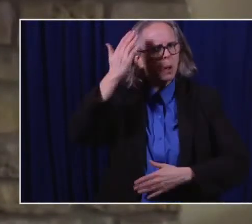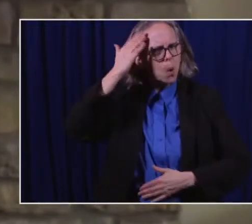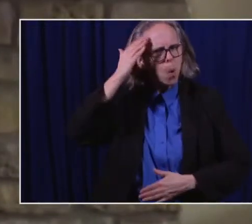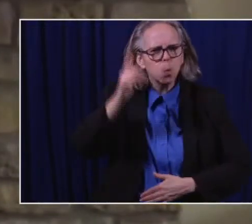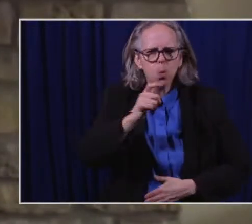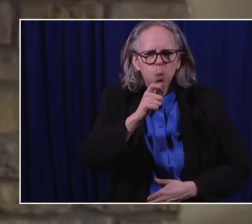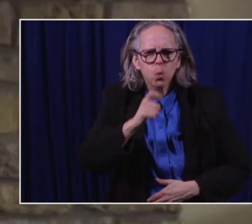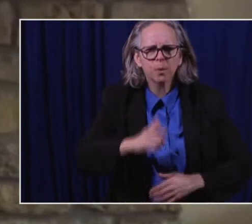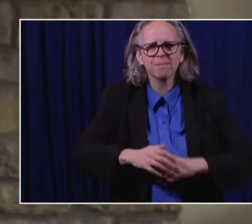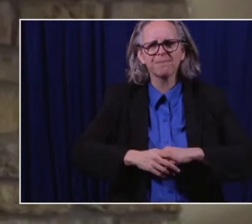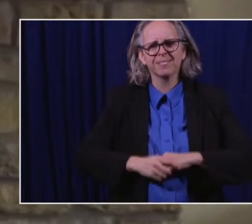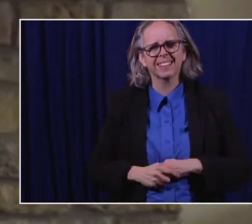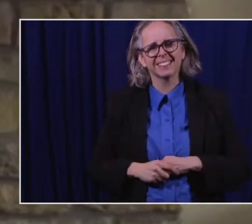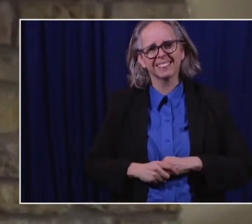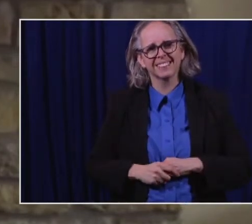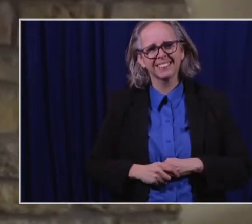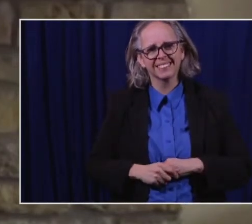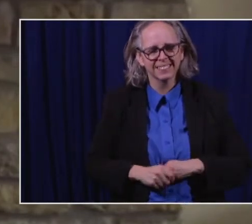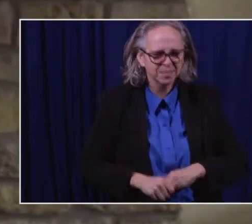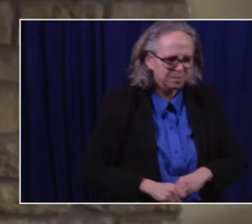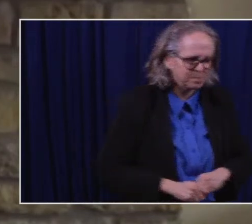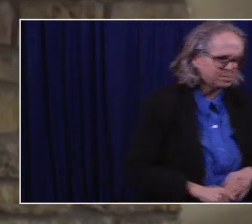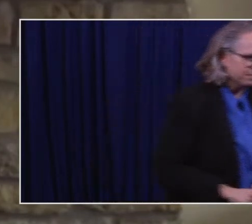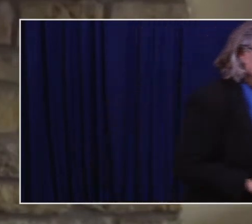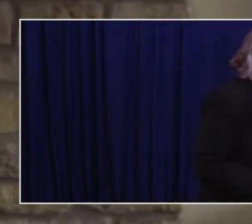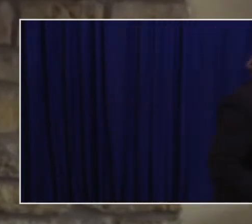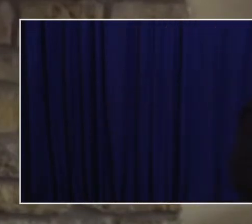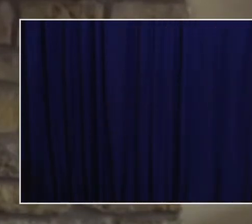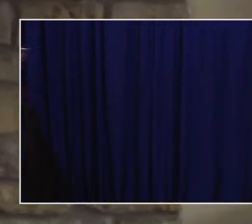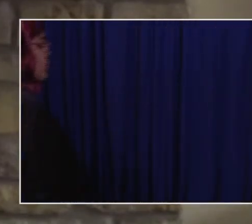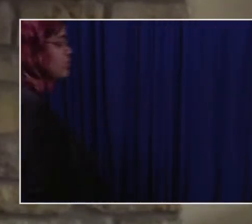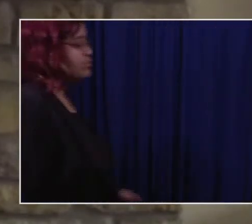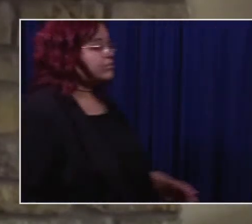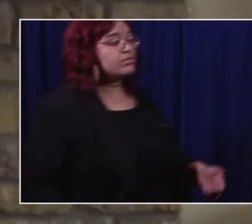Next question is from Meredith Stutz at WLWT in Cincinnati.